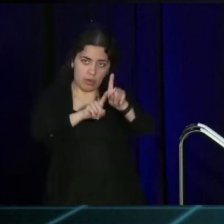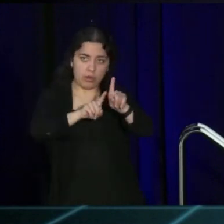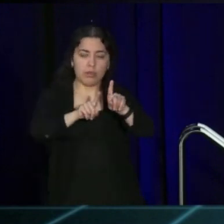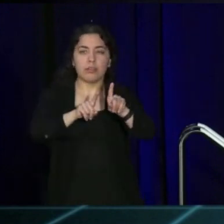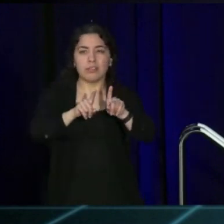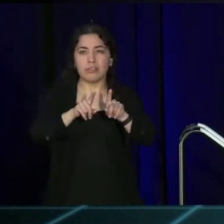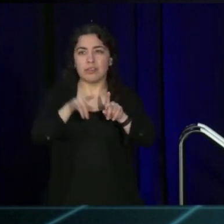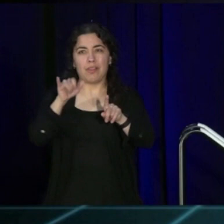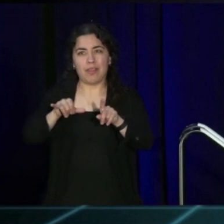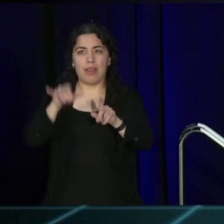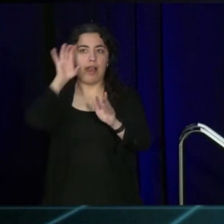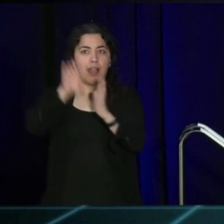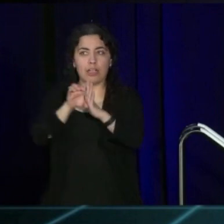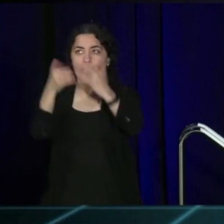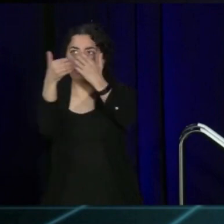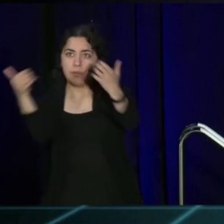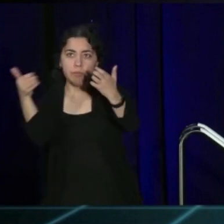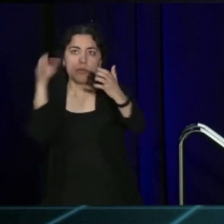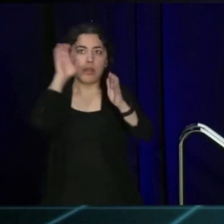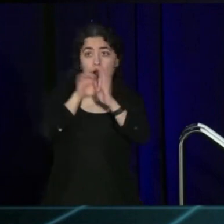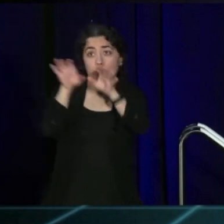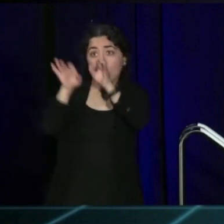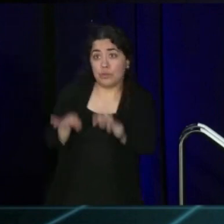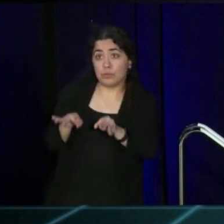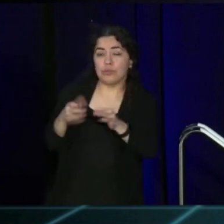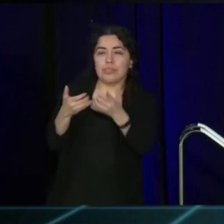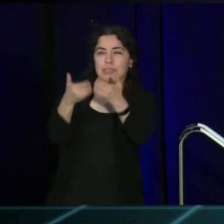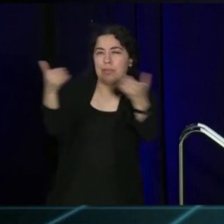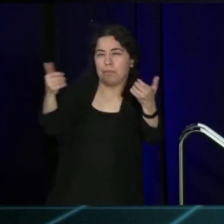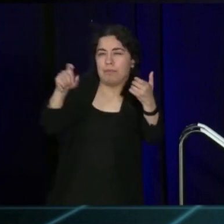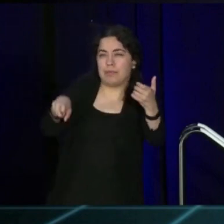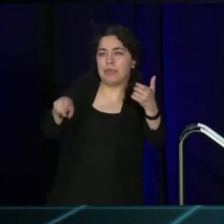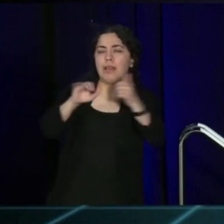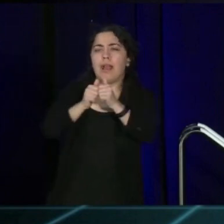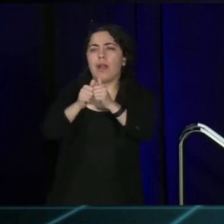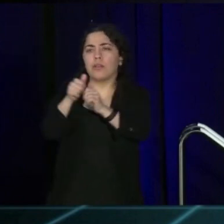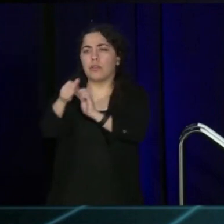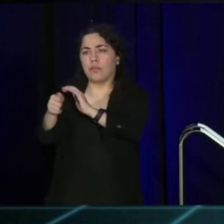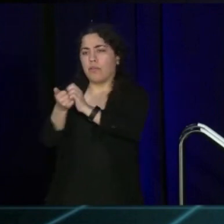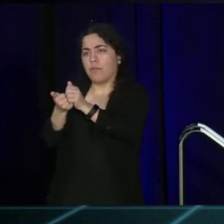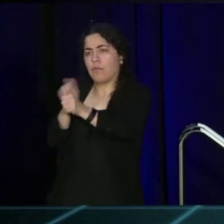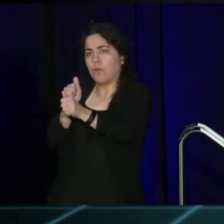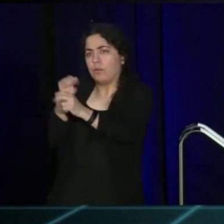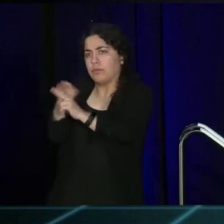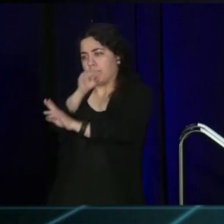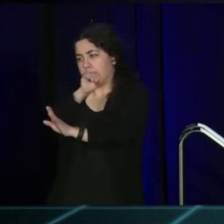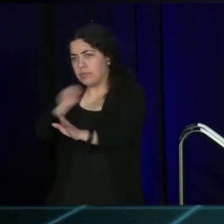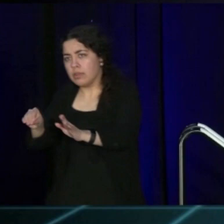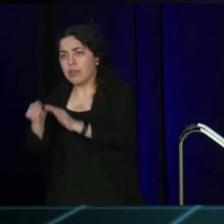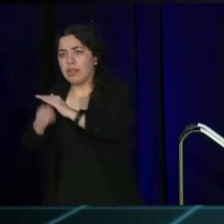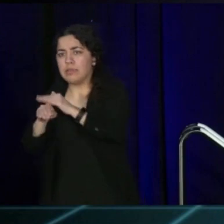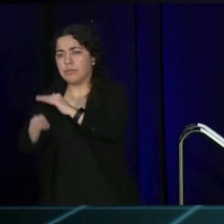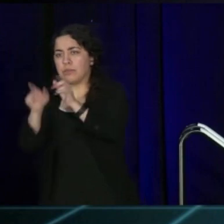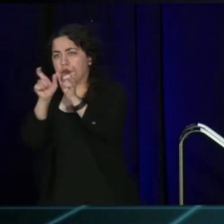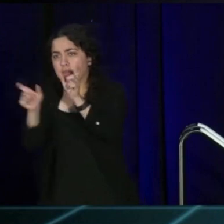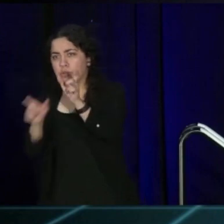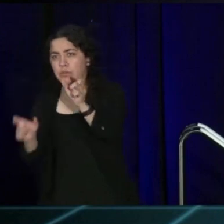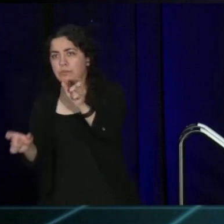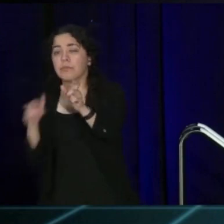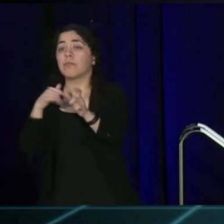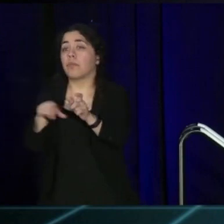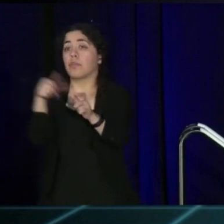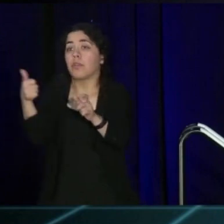we need a way to hide it from the accessibility tree. And yes, there's another ARIA attributes for that we can use called ARIA